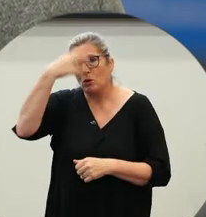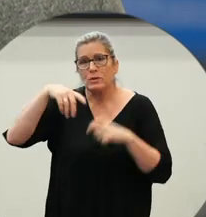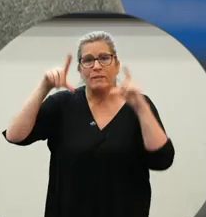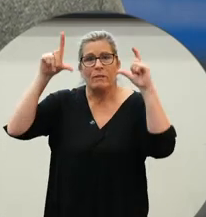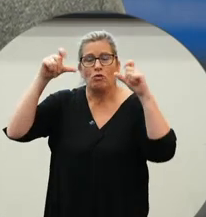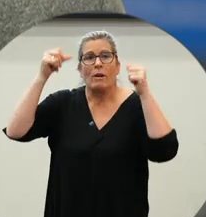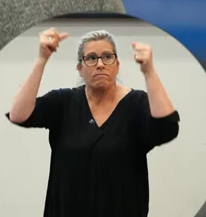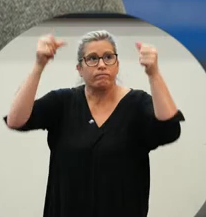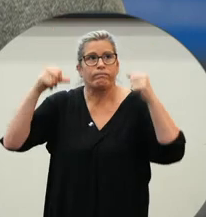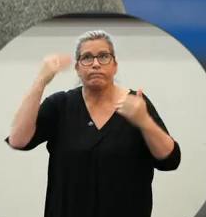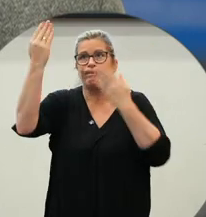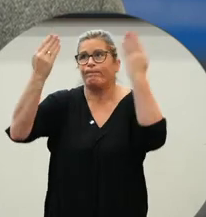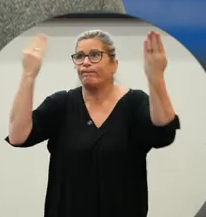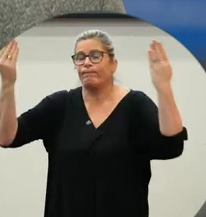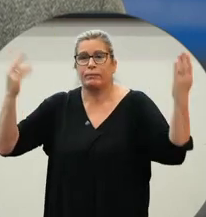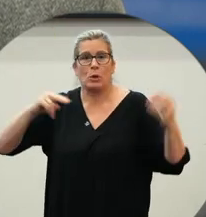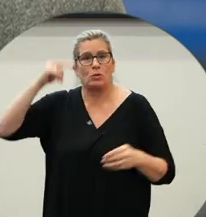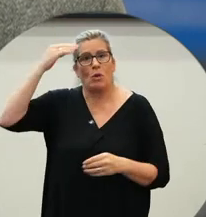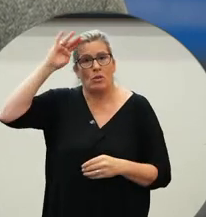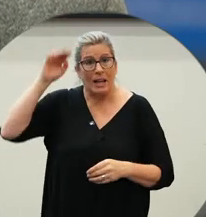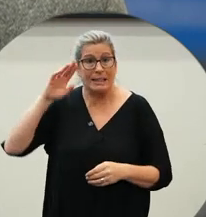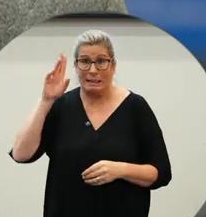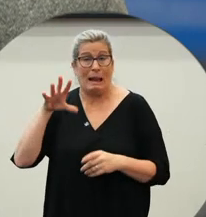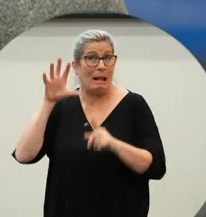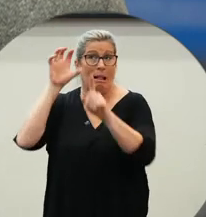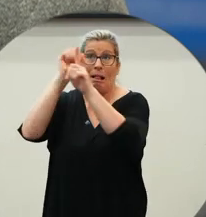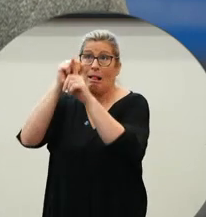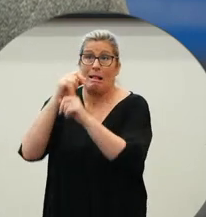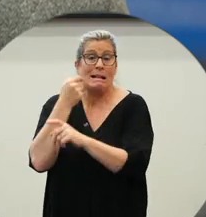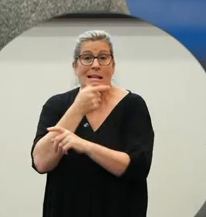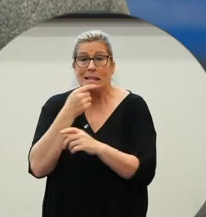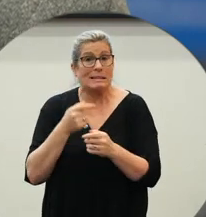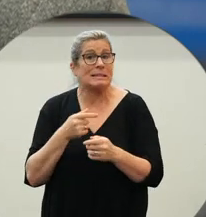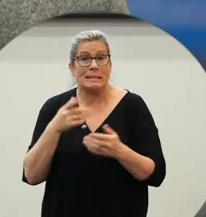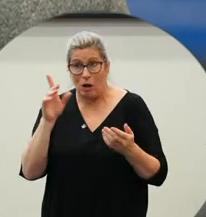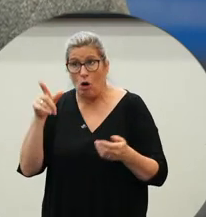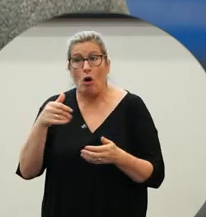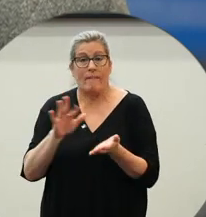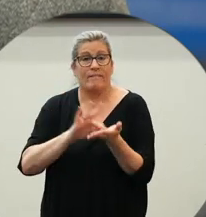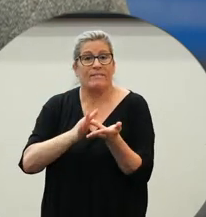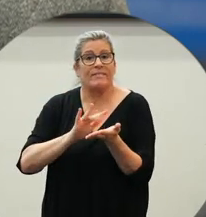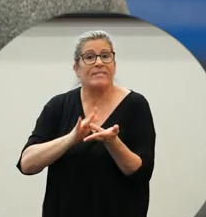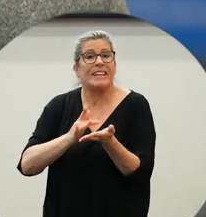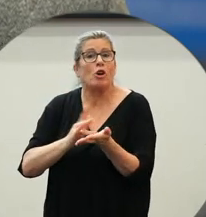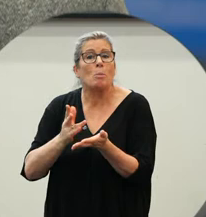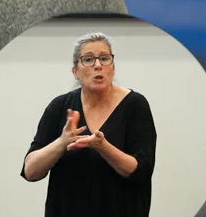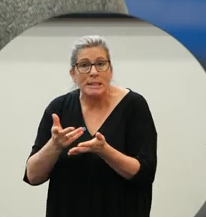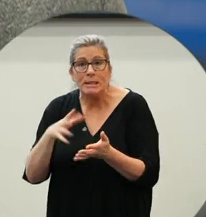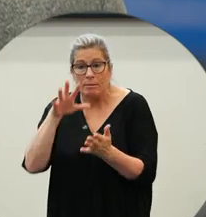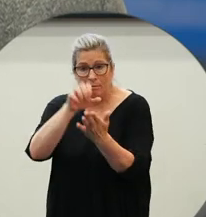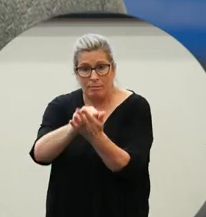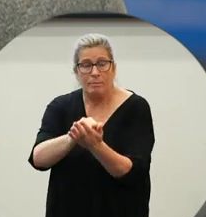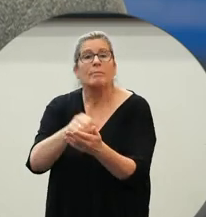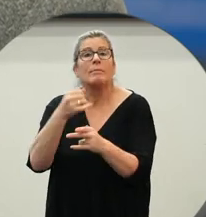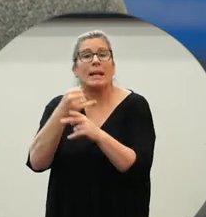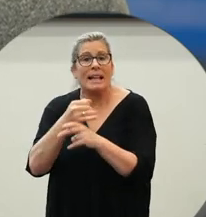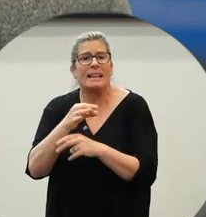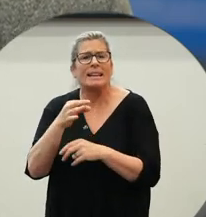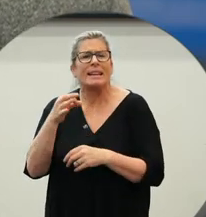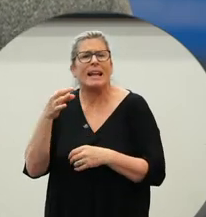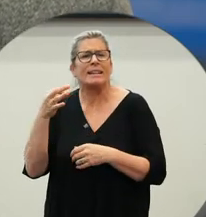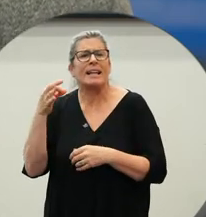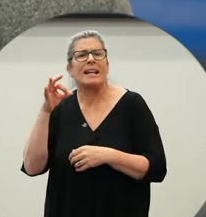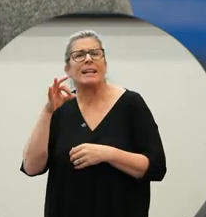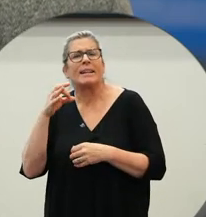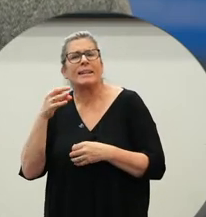could link her to it pretty quickly from the description of the pilot. Her fingerprints were in one of the guest room where they